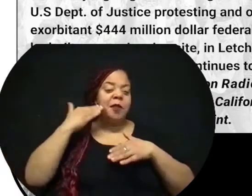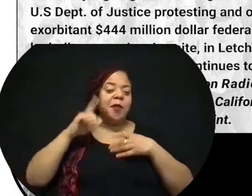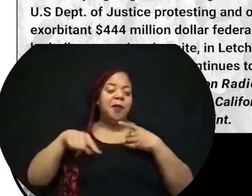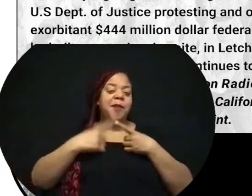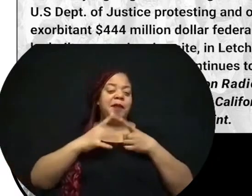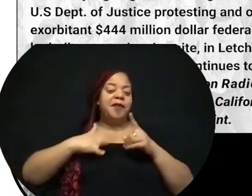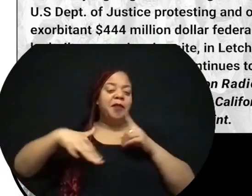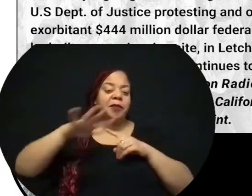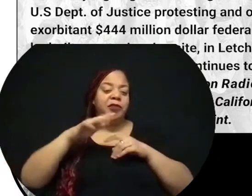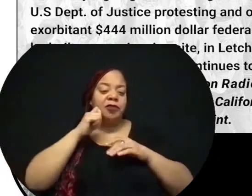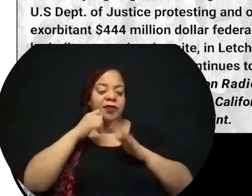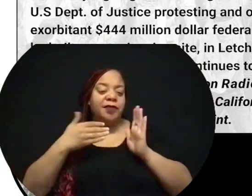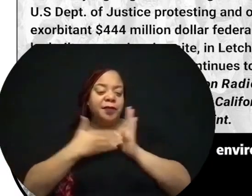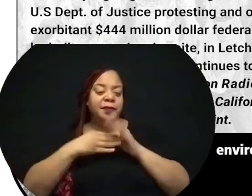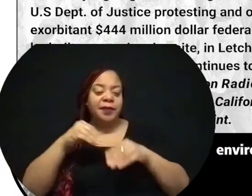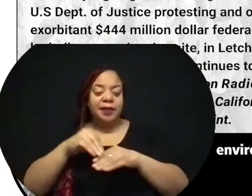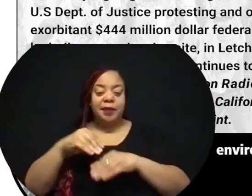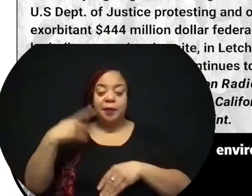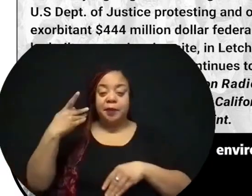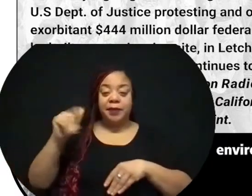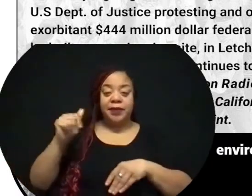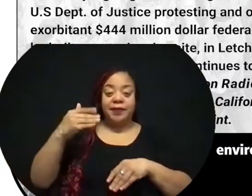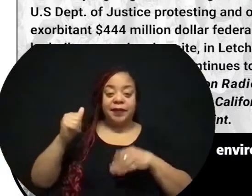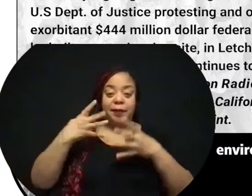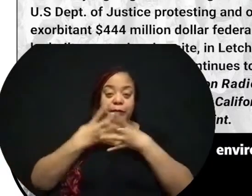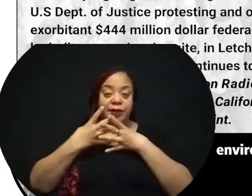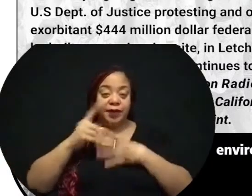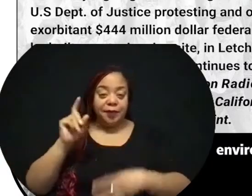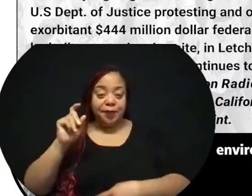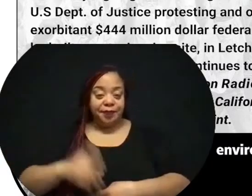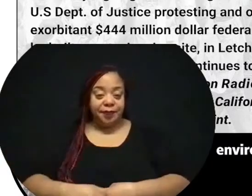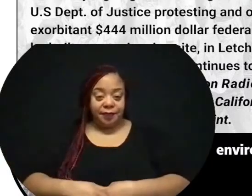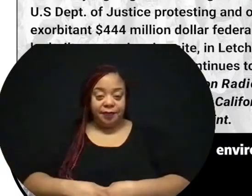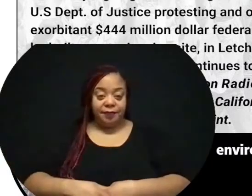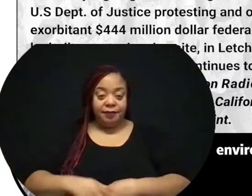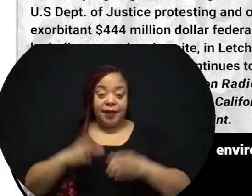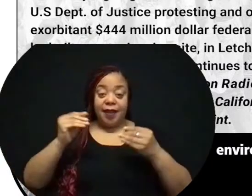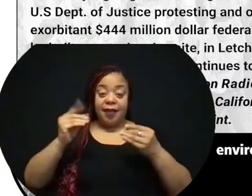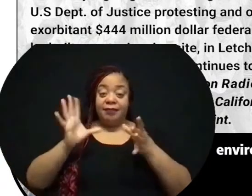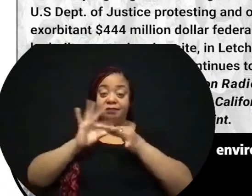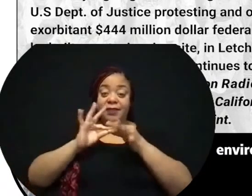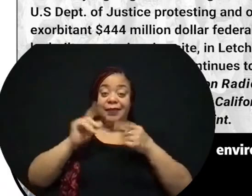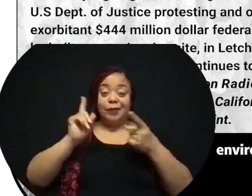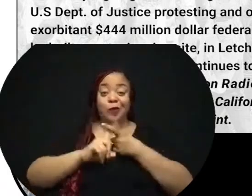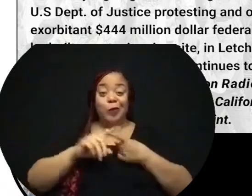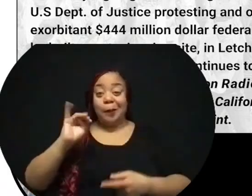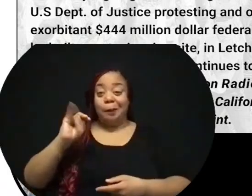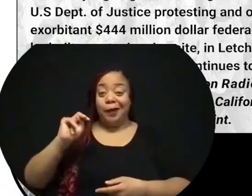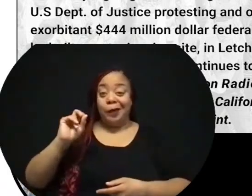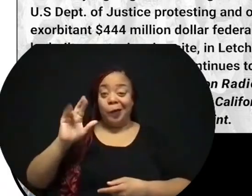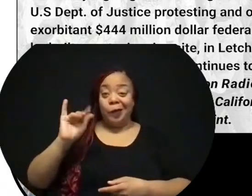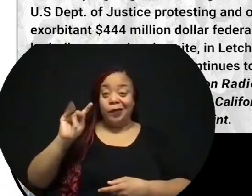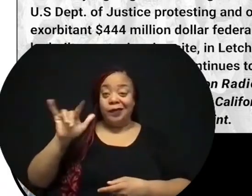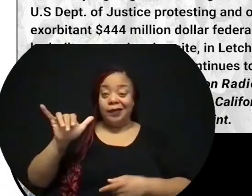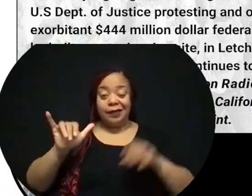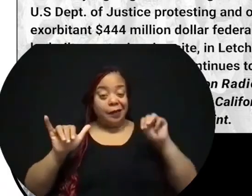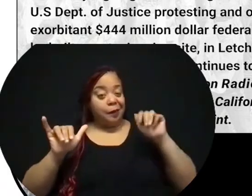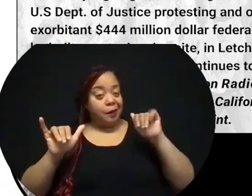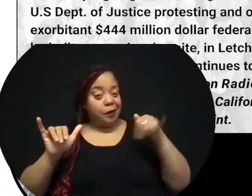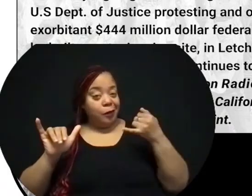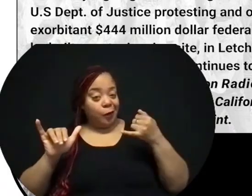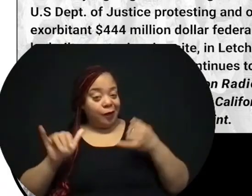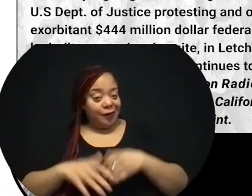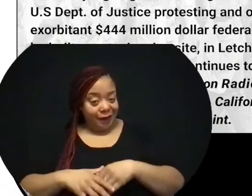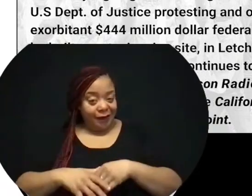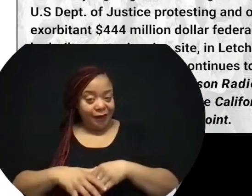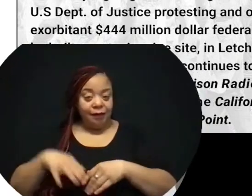majority of the prison population, environmental racism is seen in various forms, primarily the form in which people of color